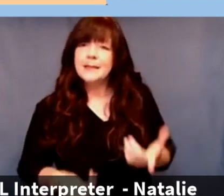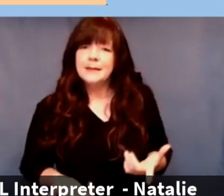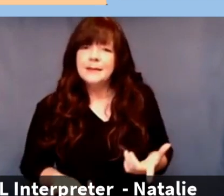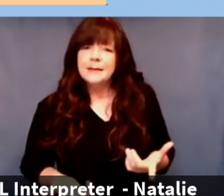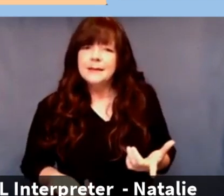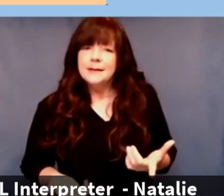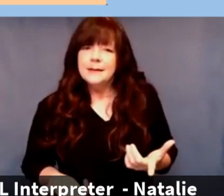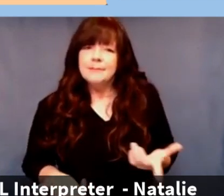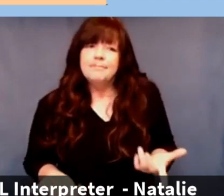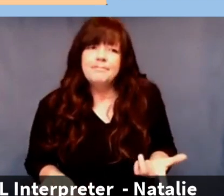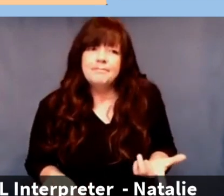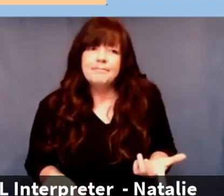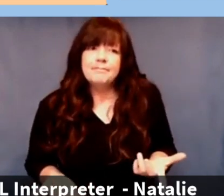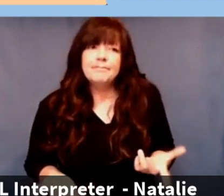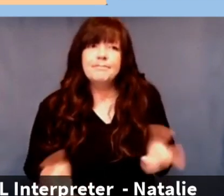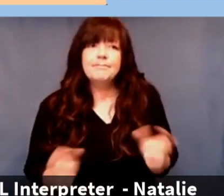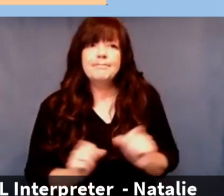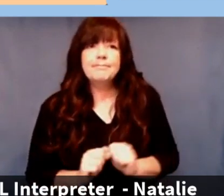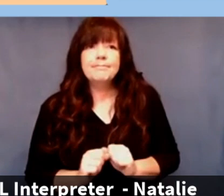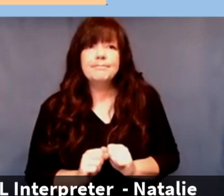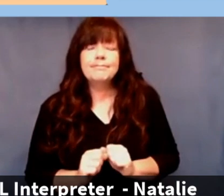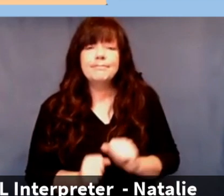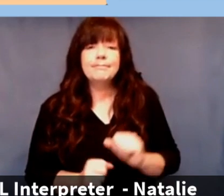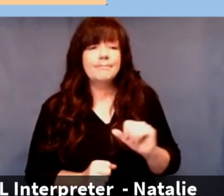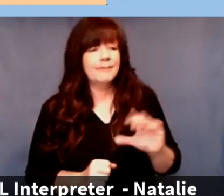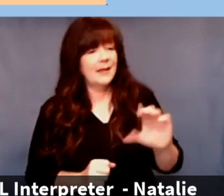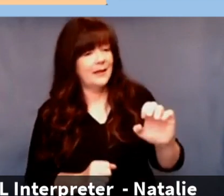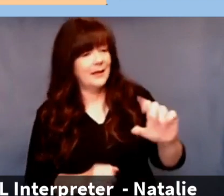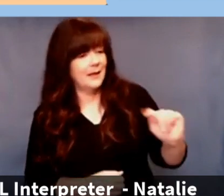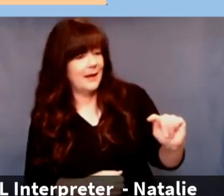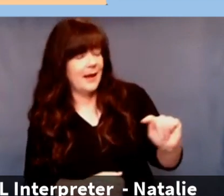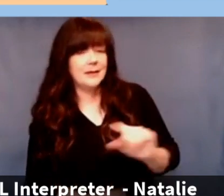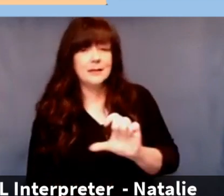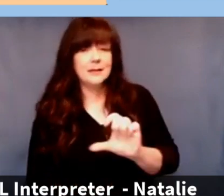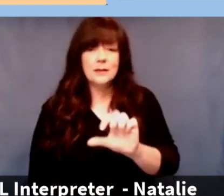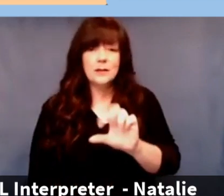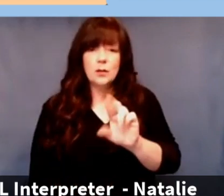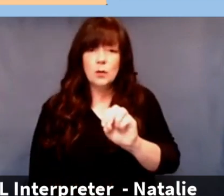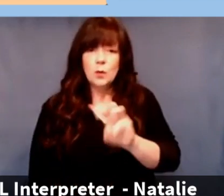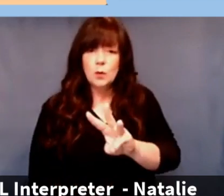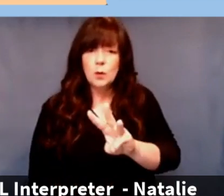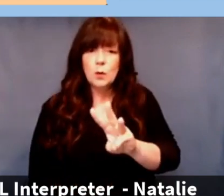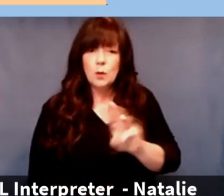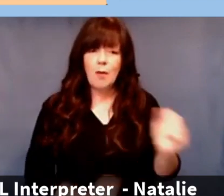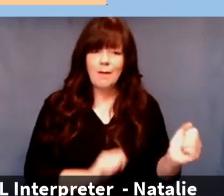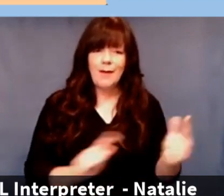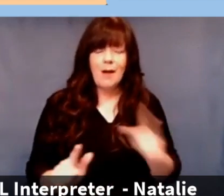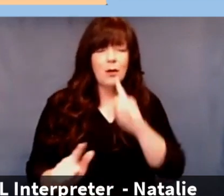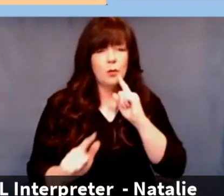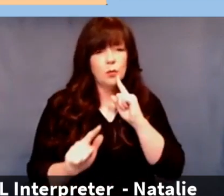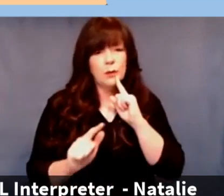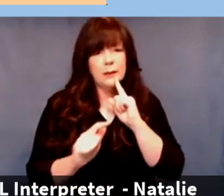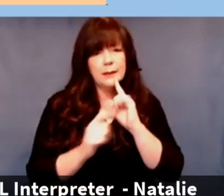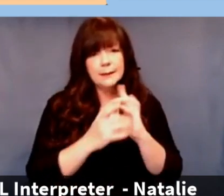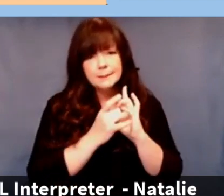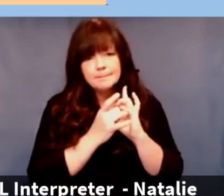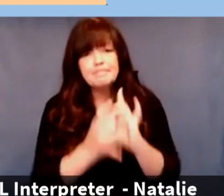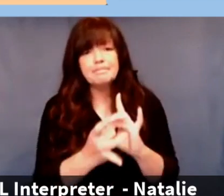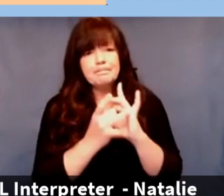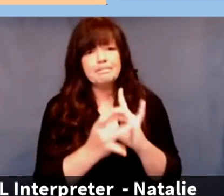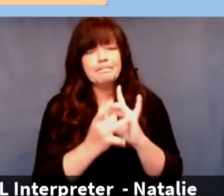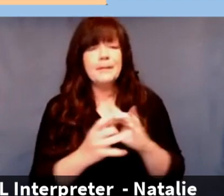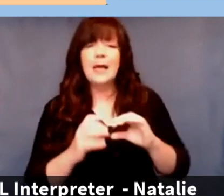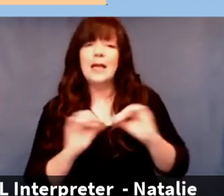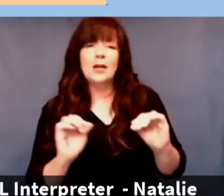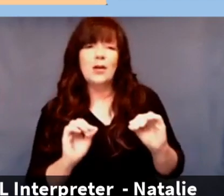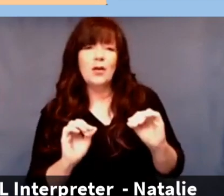it's just like, the cast and the crew they're so tight-knit, and everyone is like no drama,